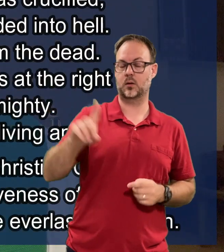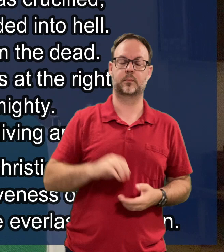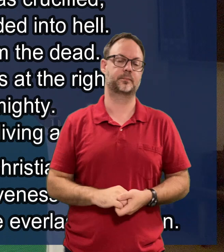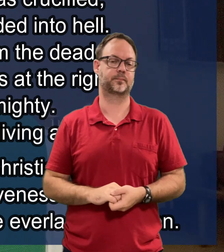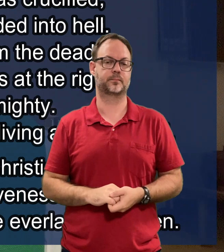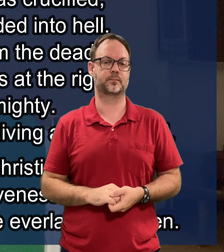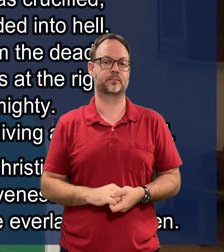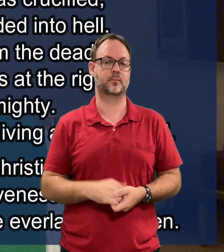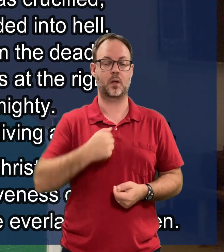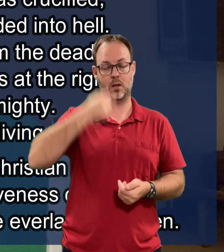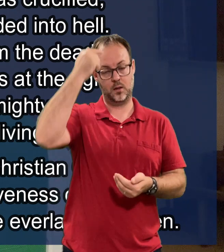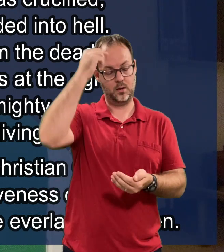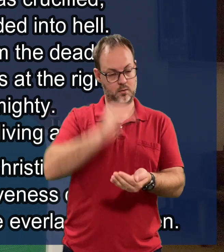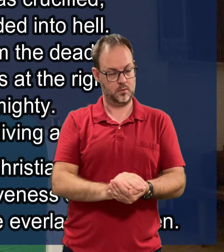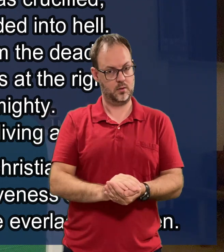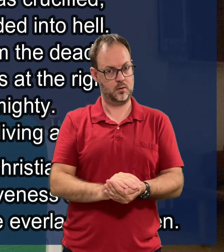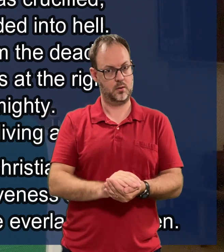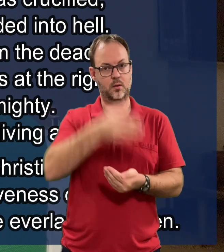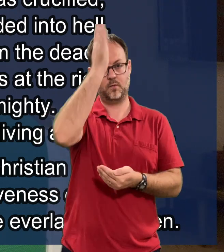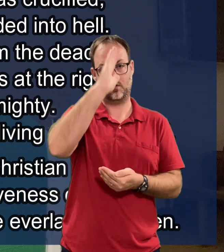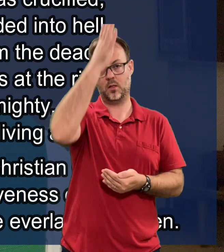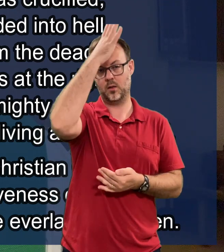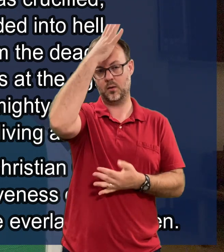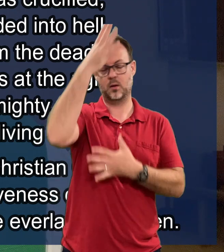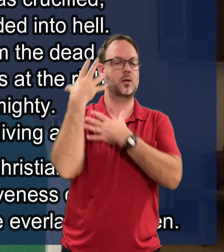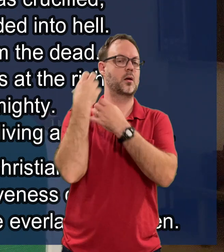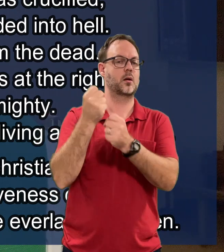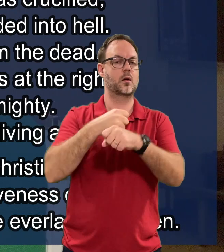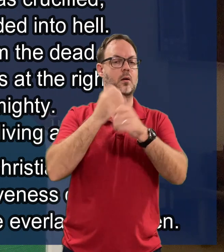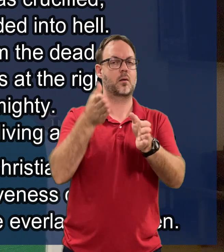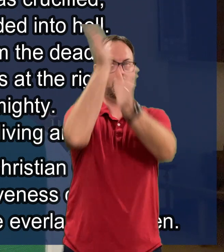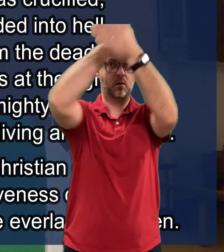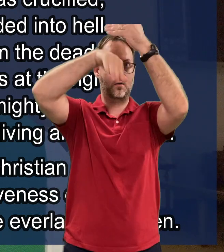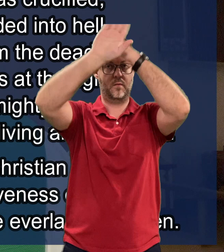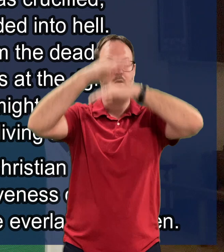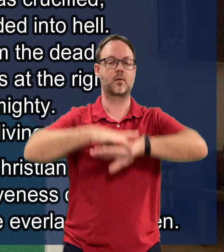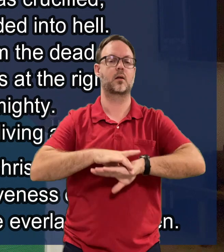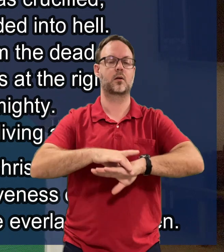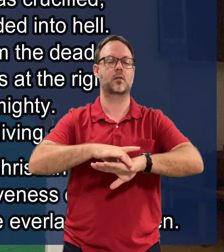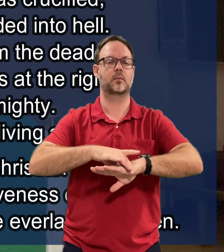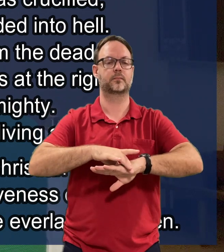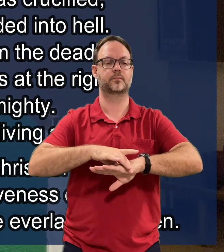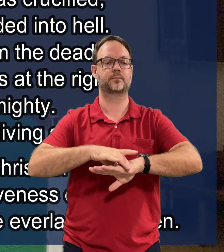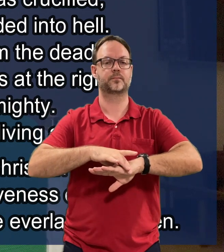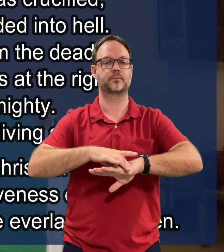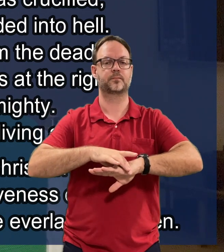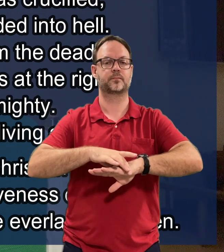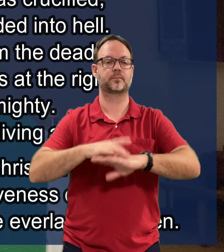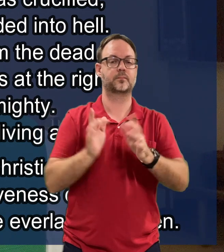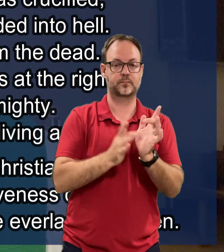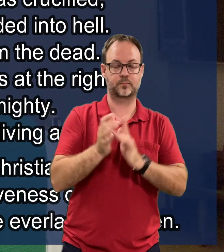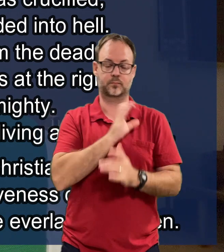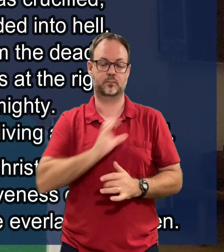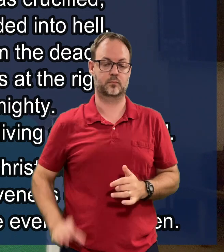I believe in God the Father Almighty, maker of heaven and earth, and in Jesus